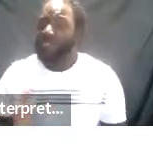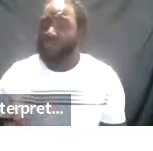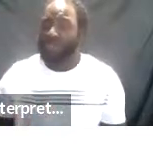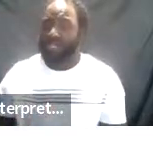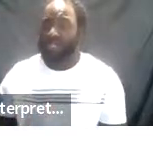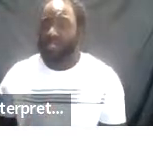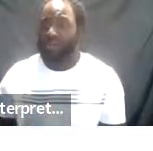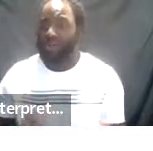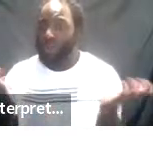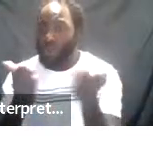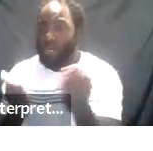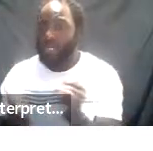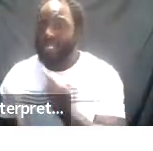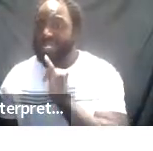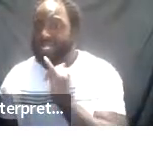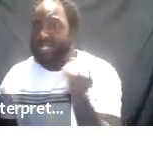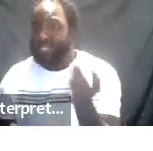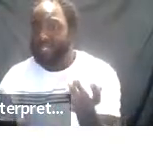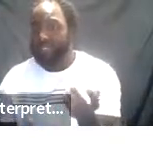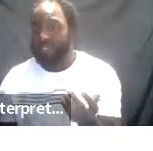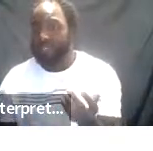been